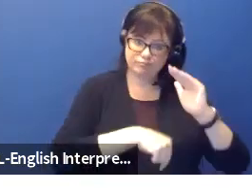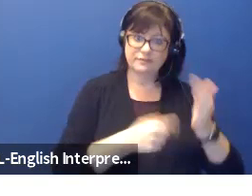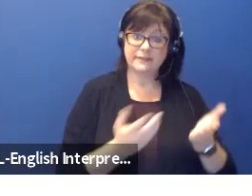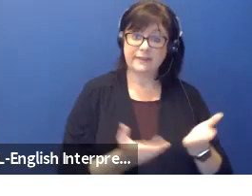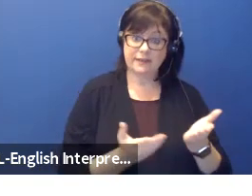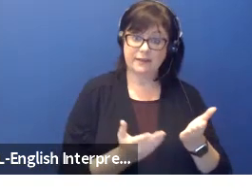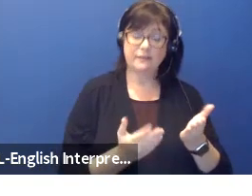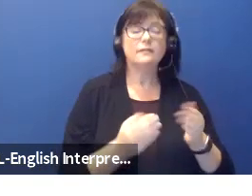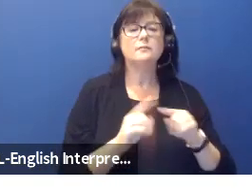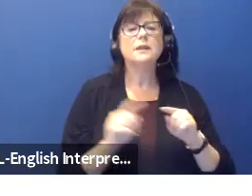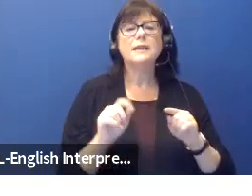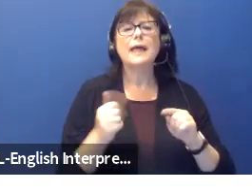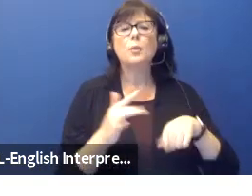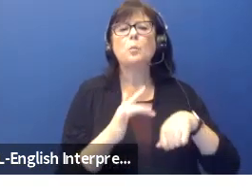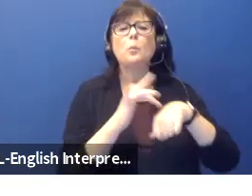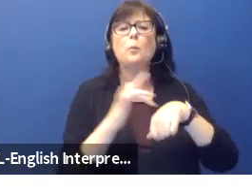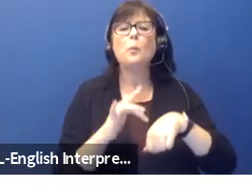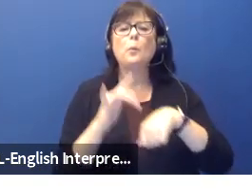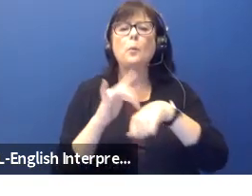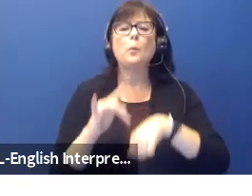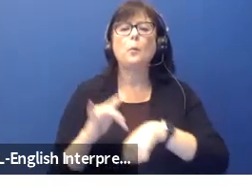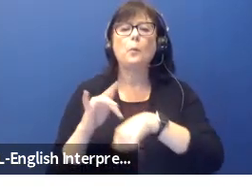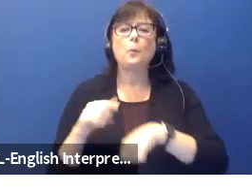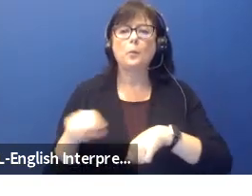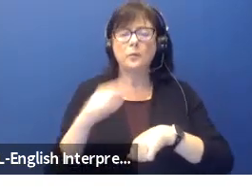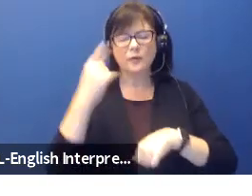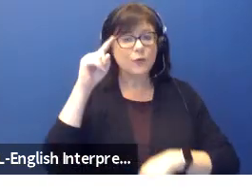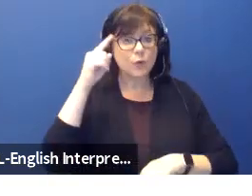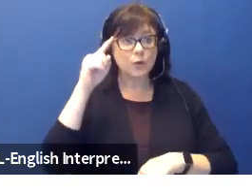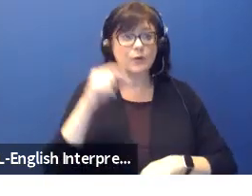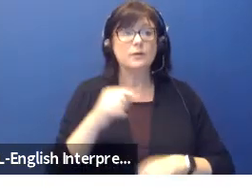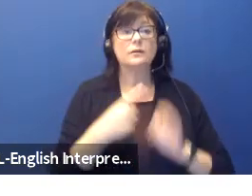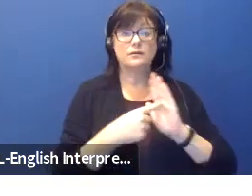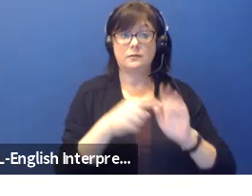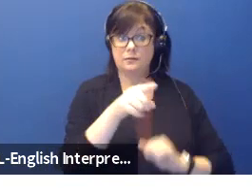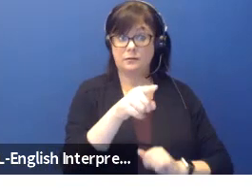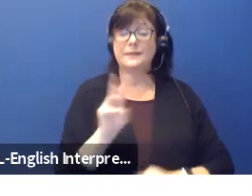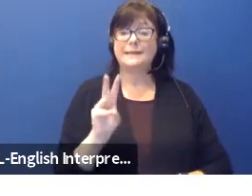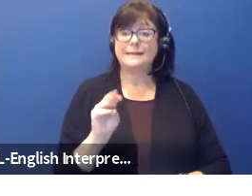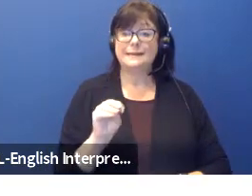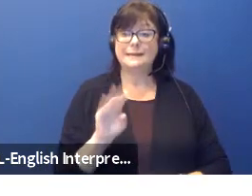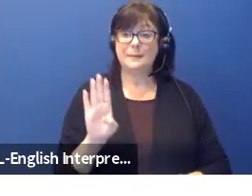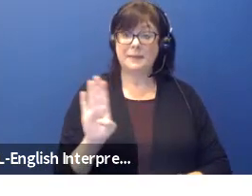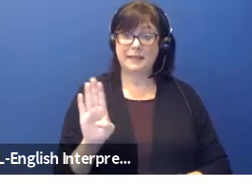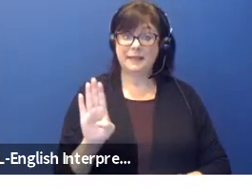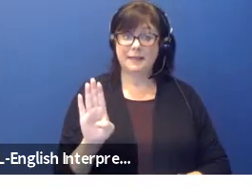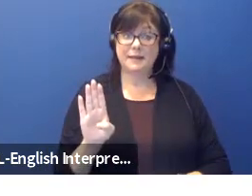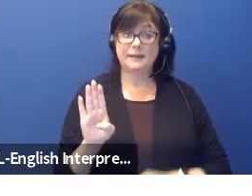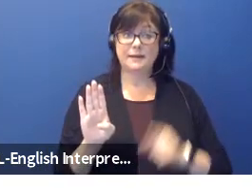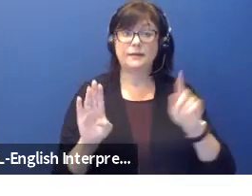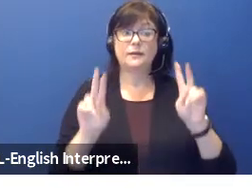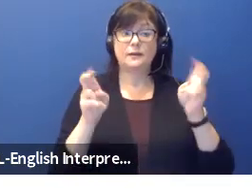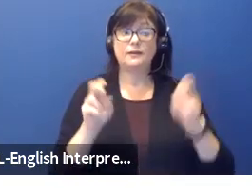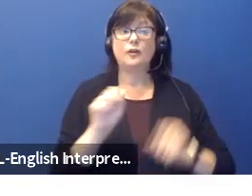reports and what they're used for. Again, you may be familiar with them already. So 60B is the All Data Service